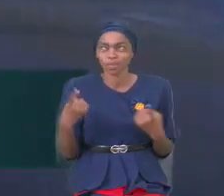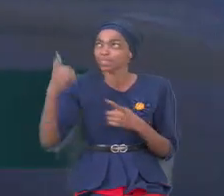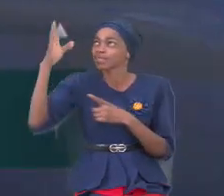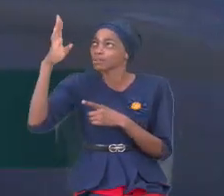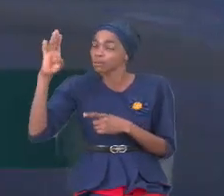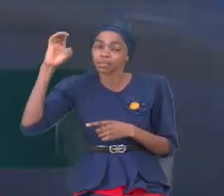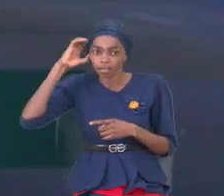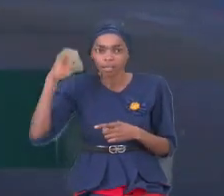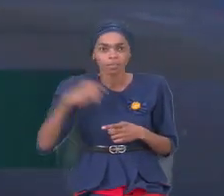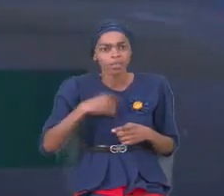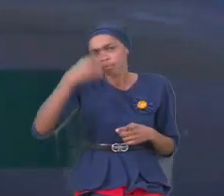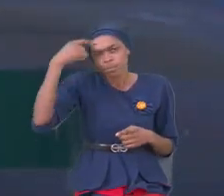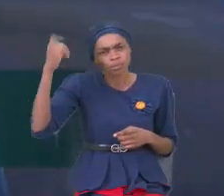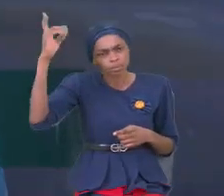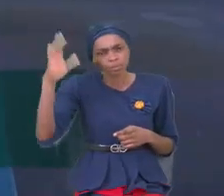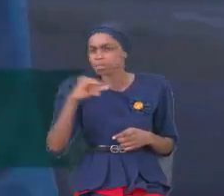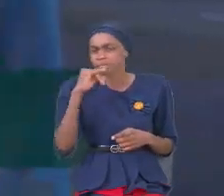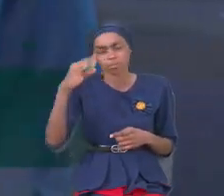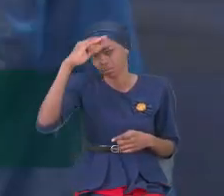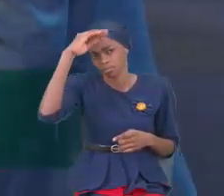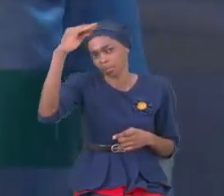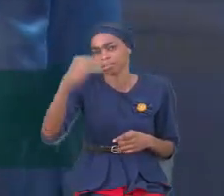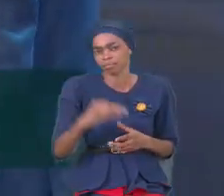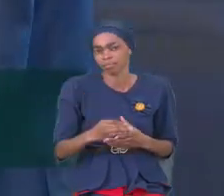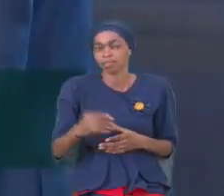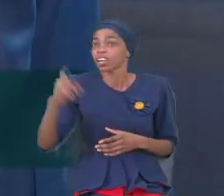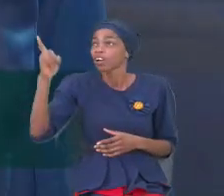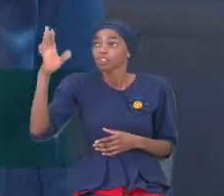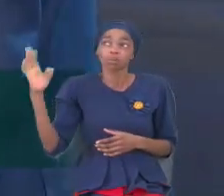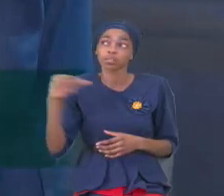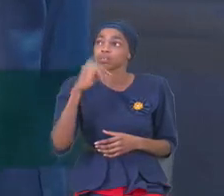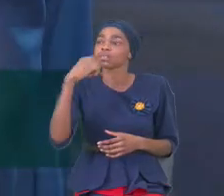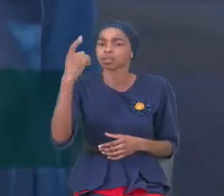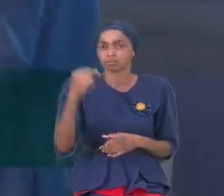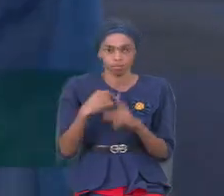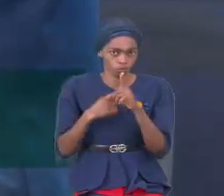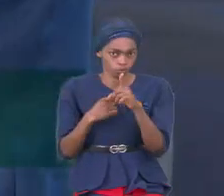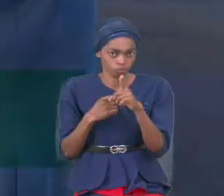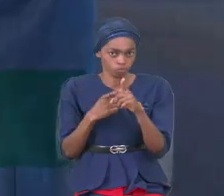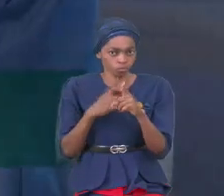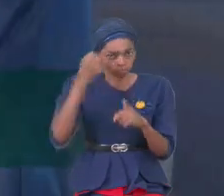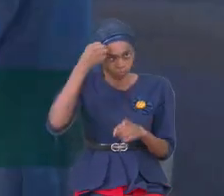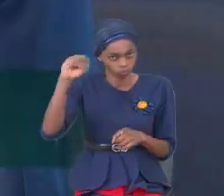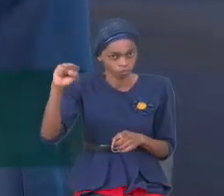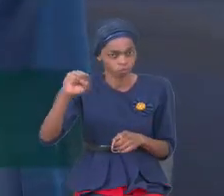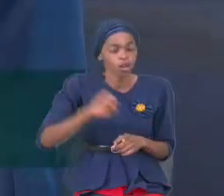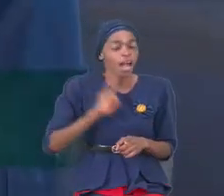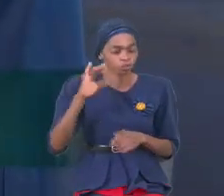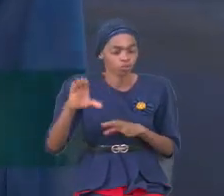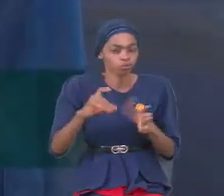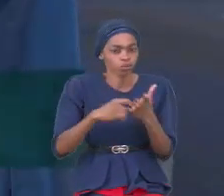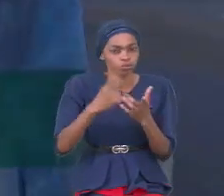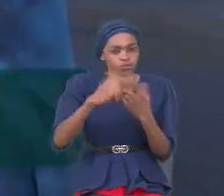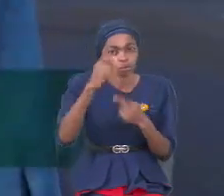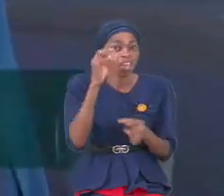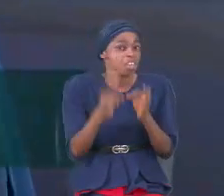because God is not a man that he will say, you've done that, I'll do this to you, and even if you change, even if you